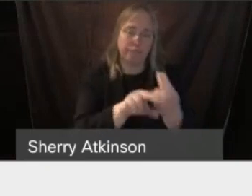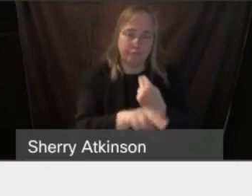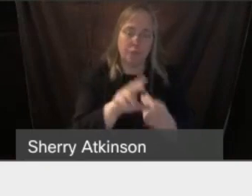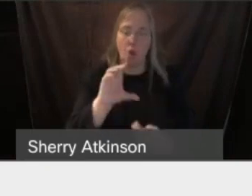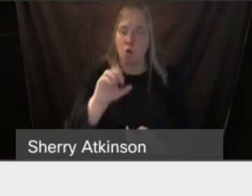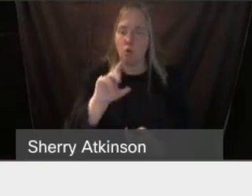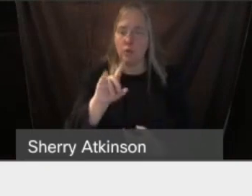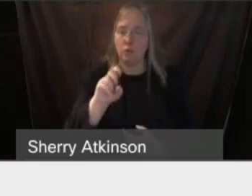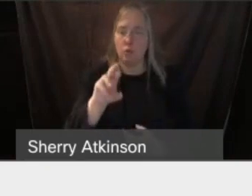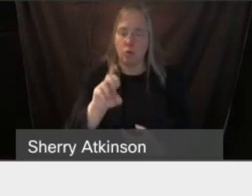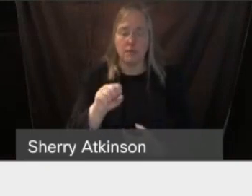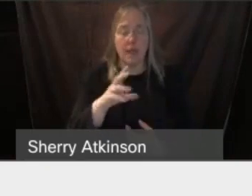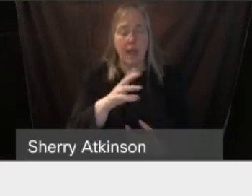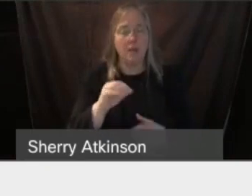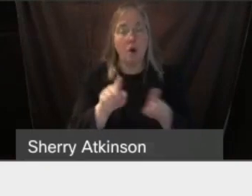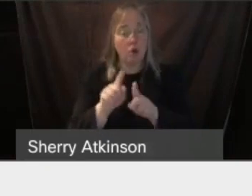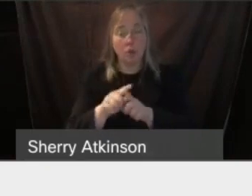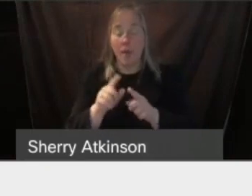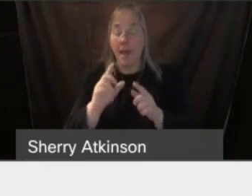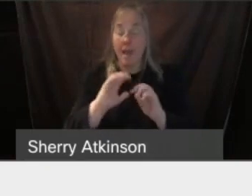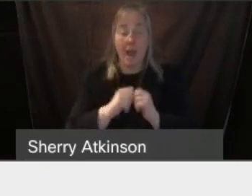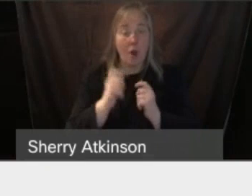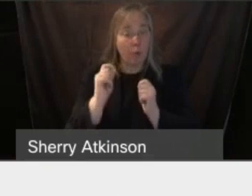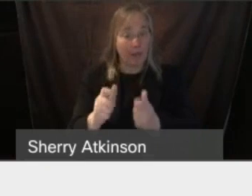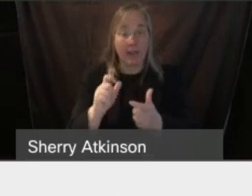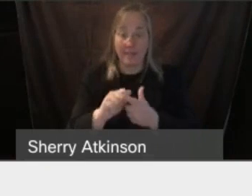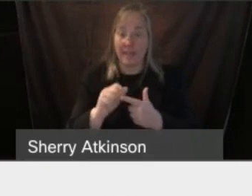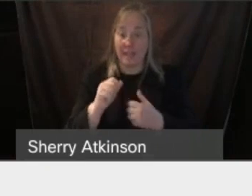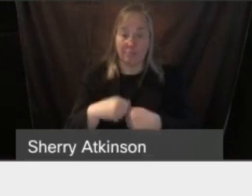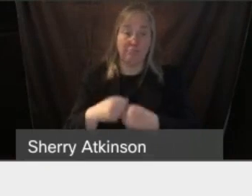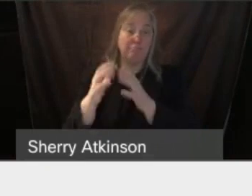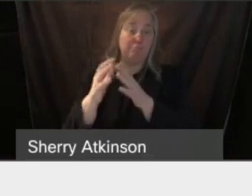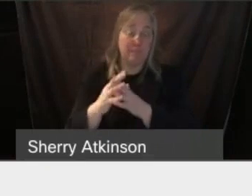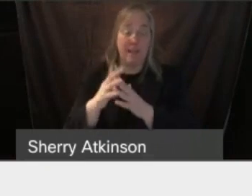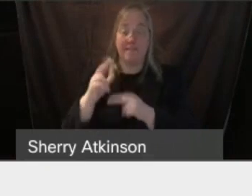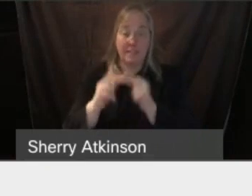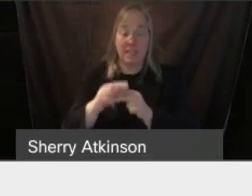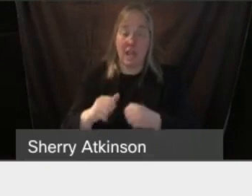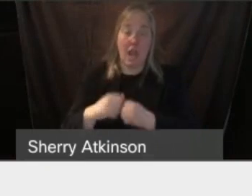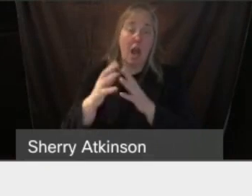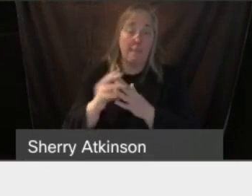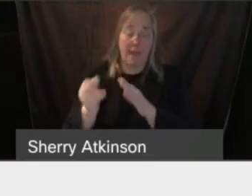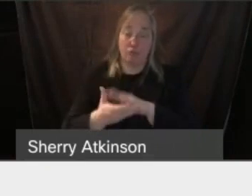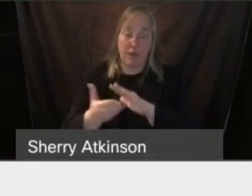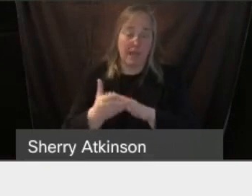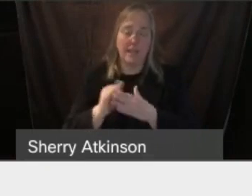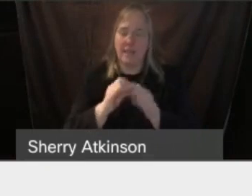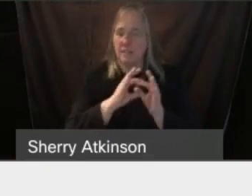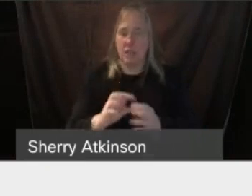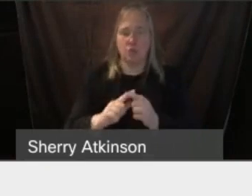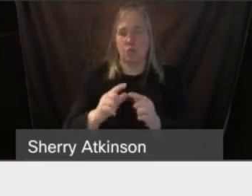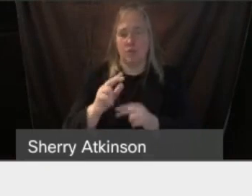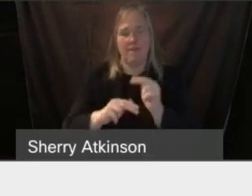how quickly they can get their facility in place and up and running. And that ties directly to the development process,